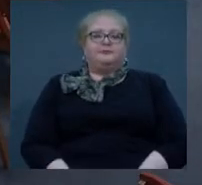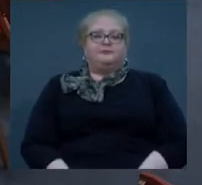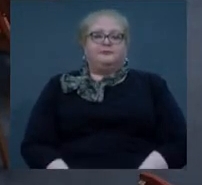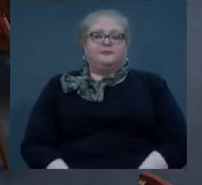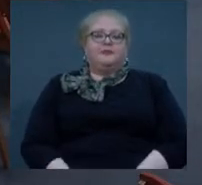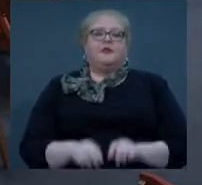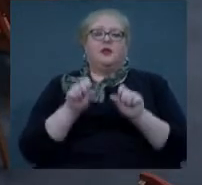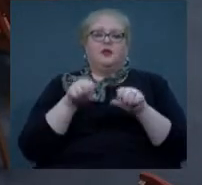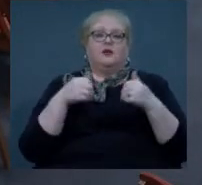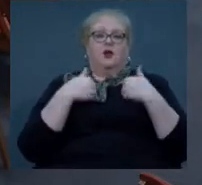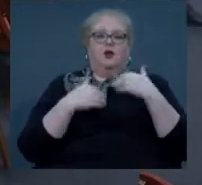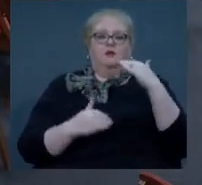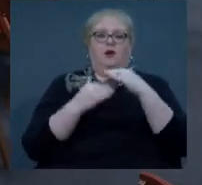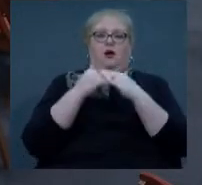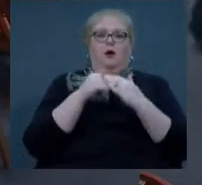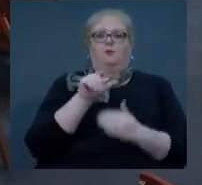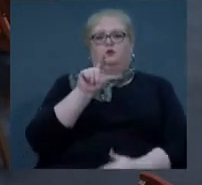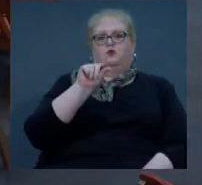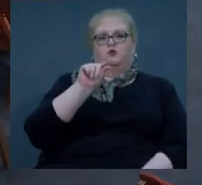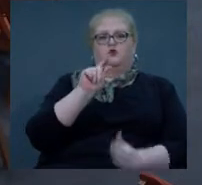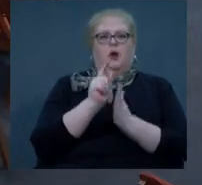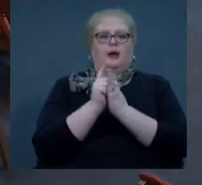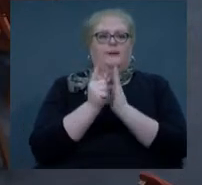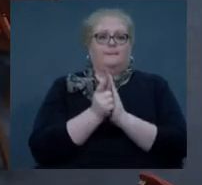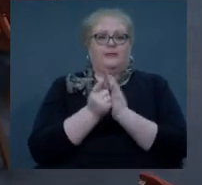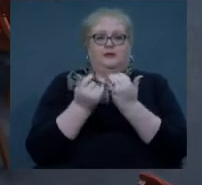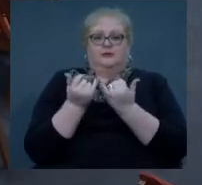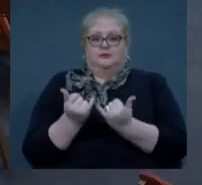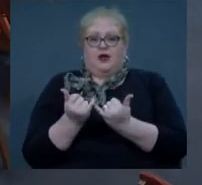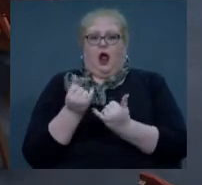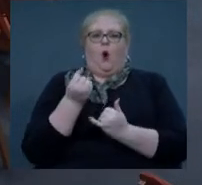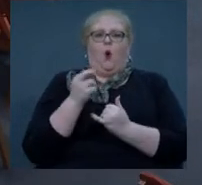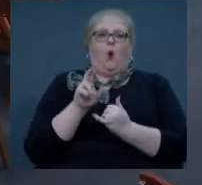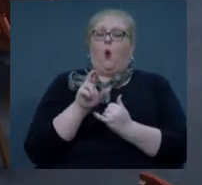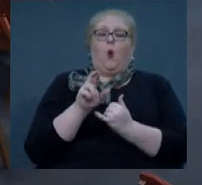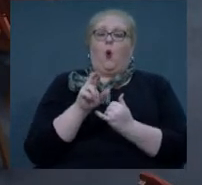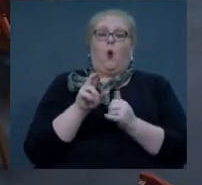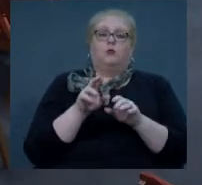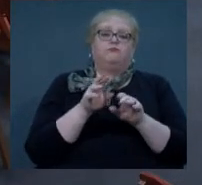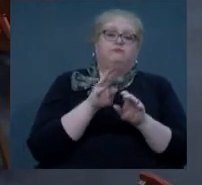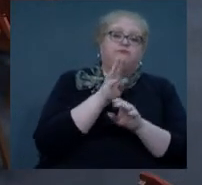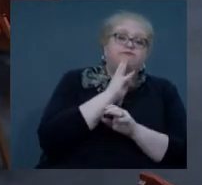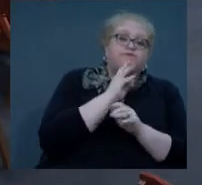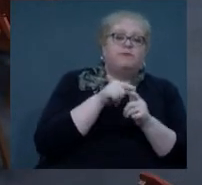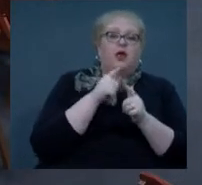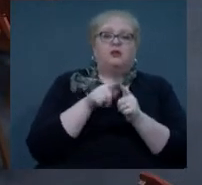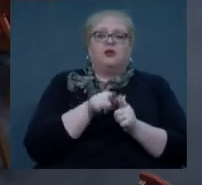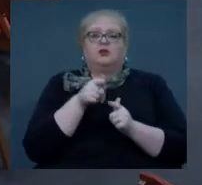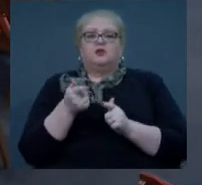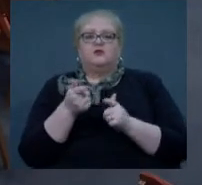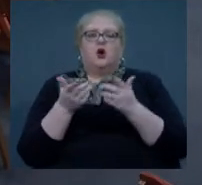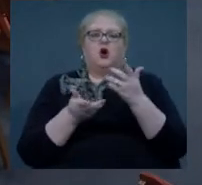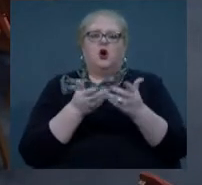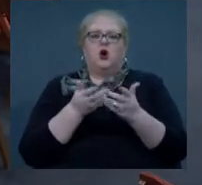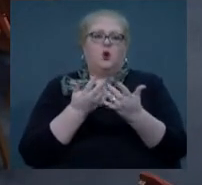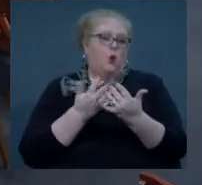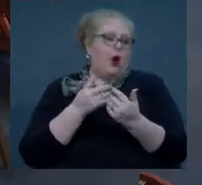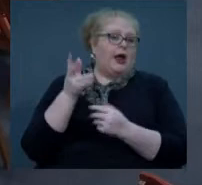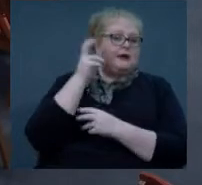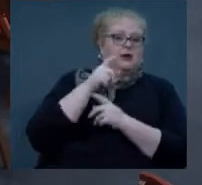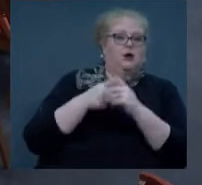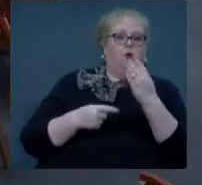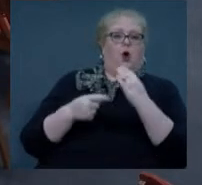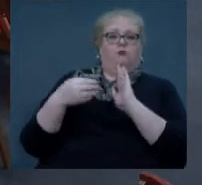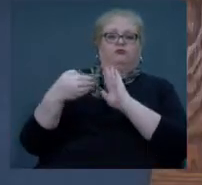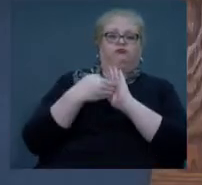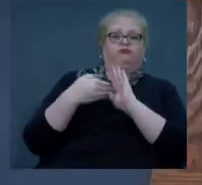can have your up to 20 minutes now, or you can take any part of it and defer, and bad choice of word, and wait and hear what the opponent